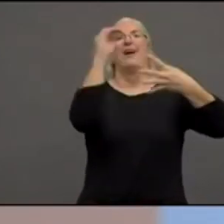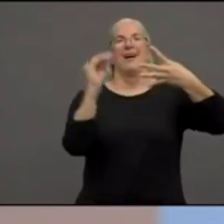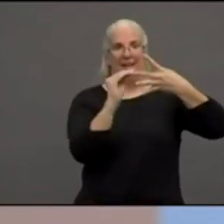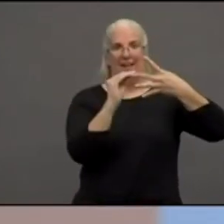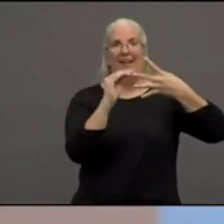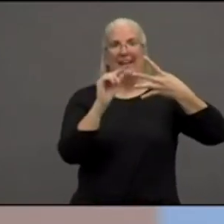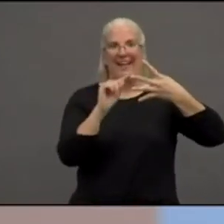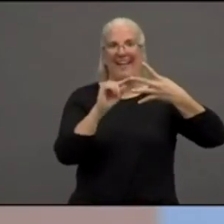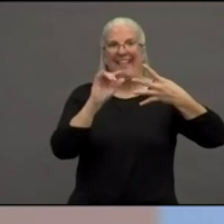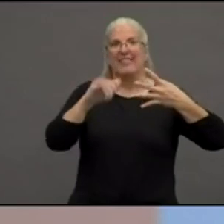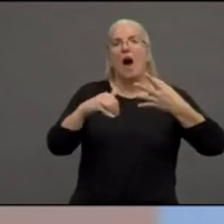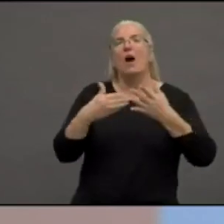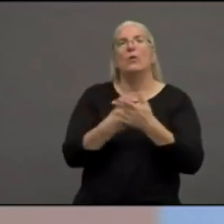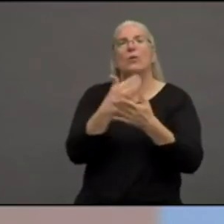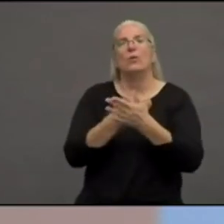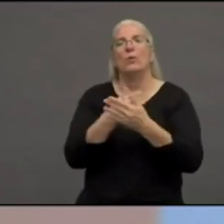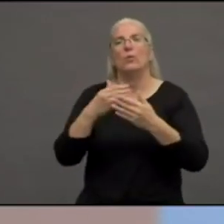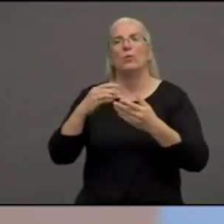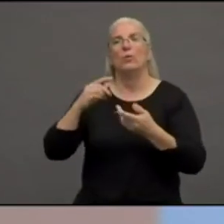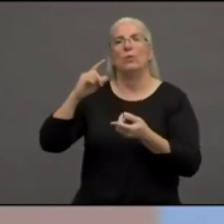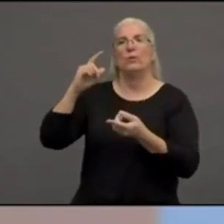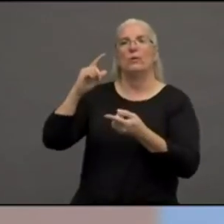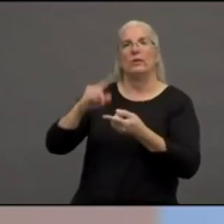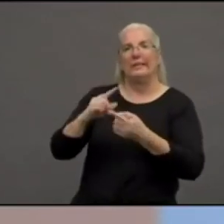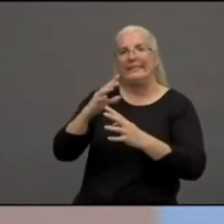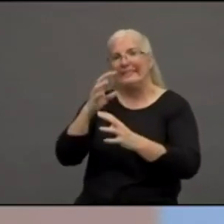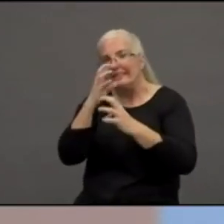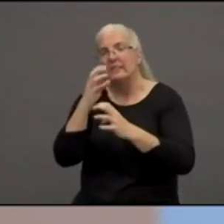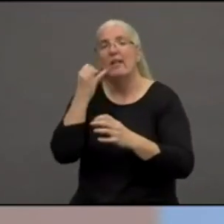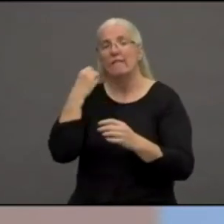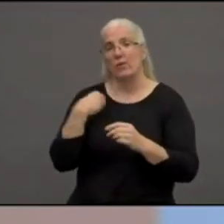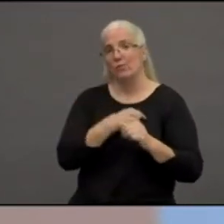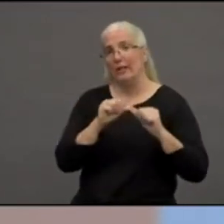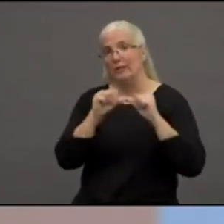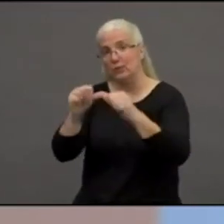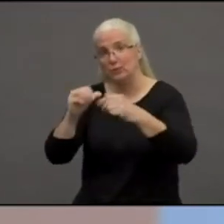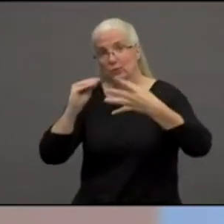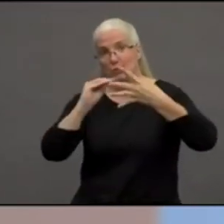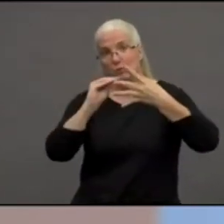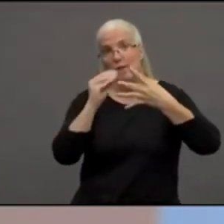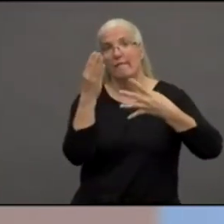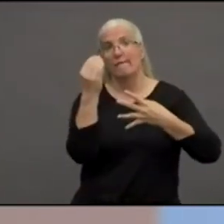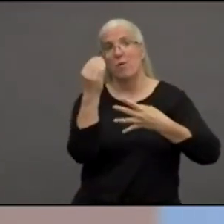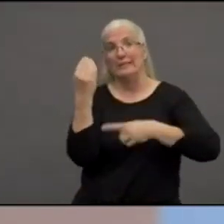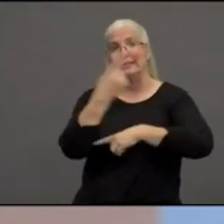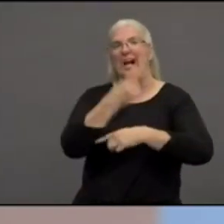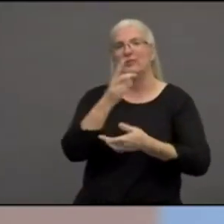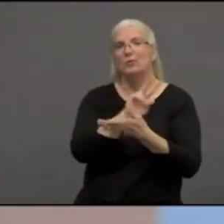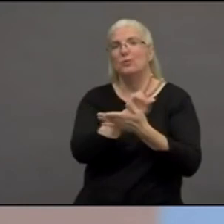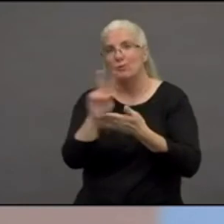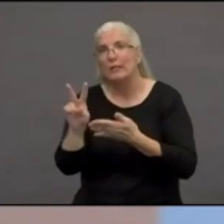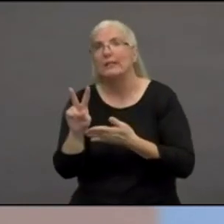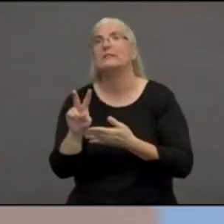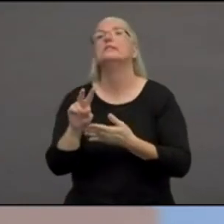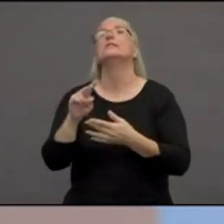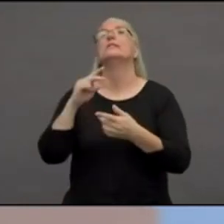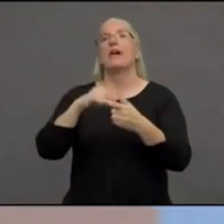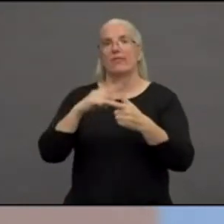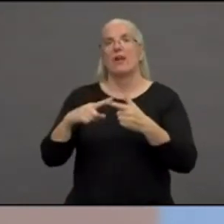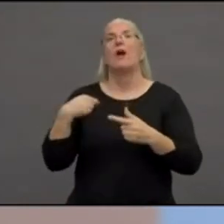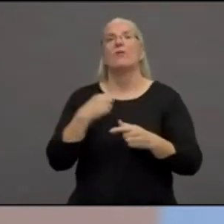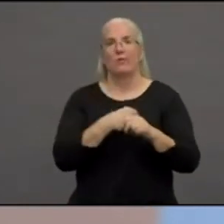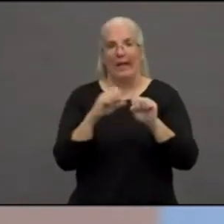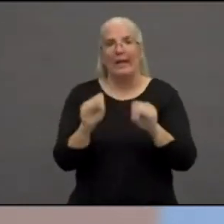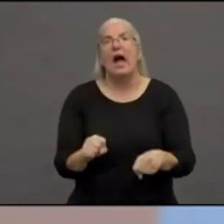we maintain 14 days on tier 2 status or better, tier 3 and tier 4, then we'd be eligible to